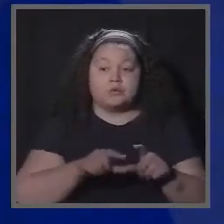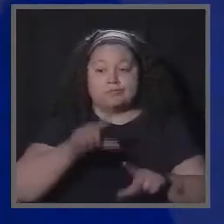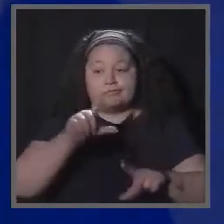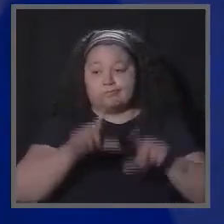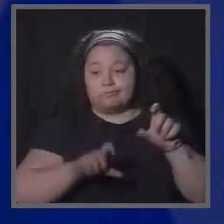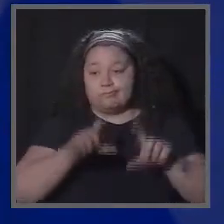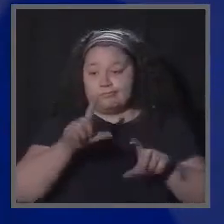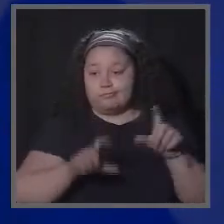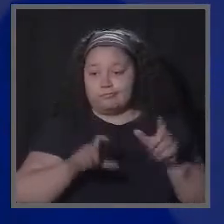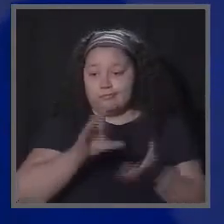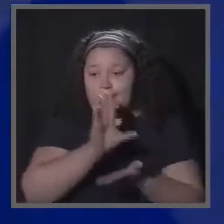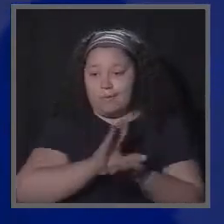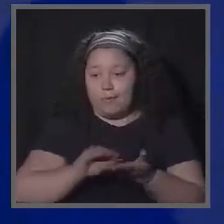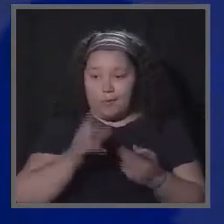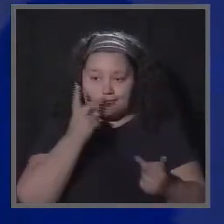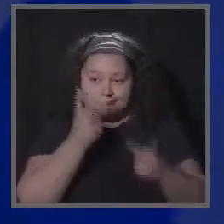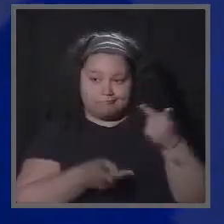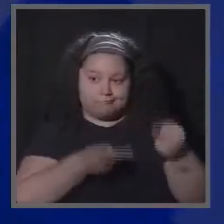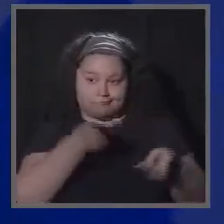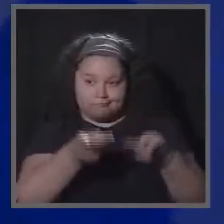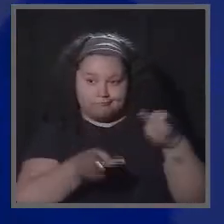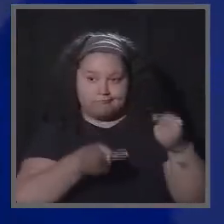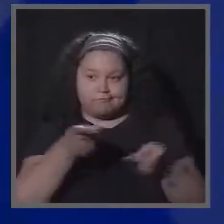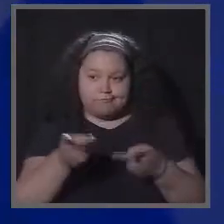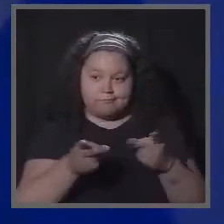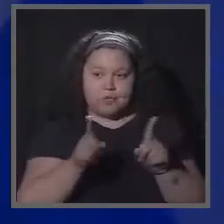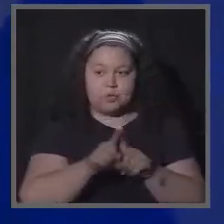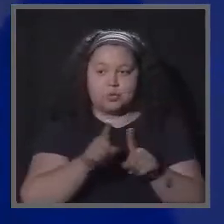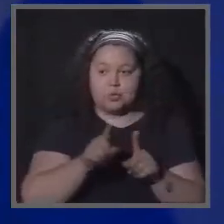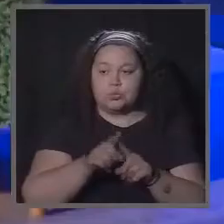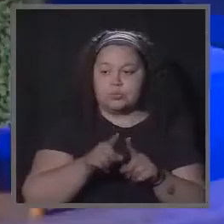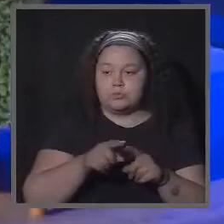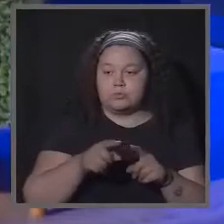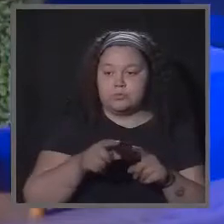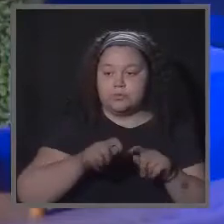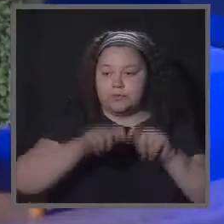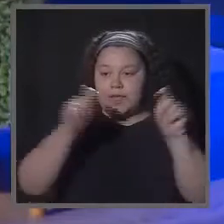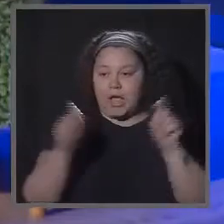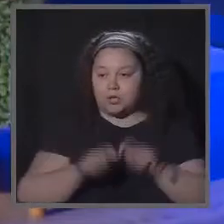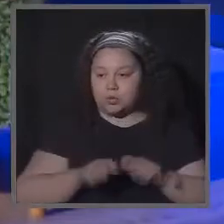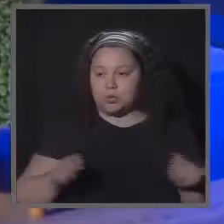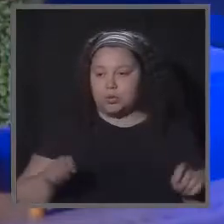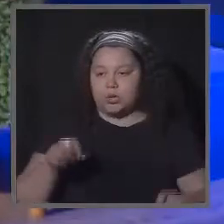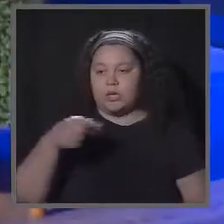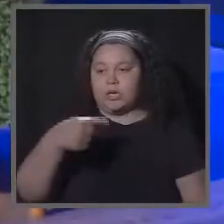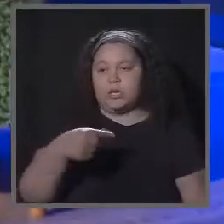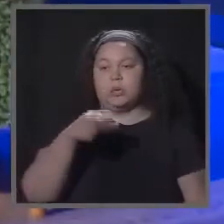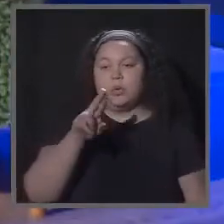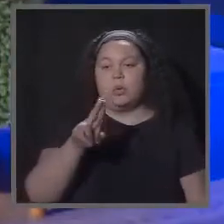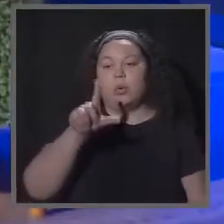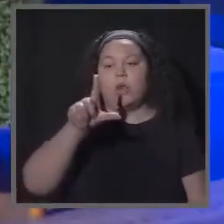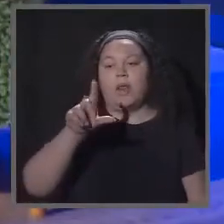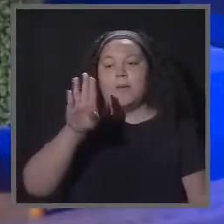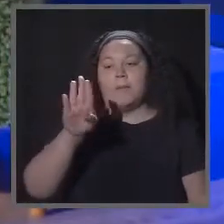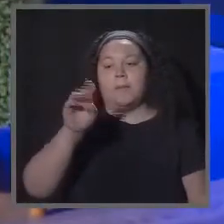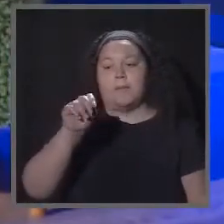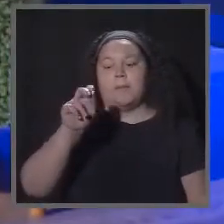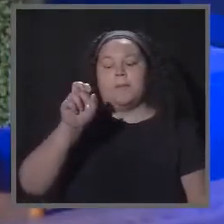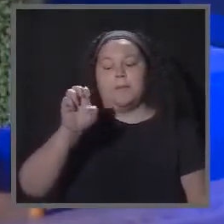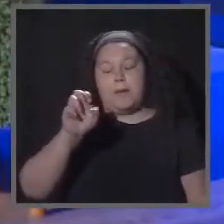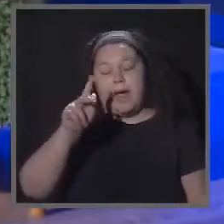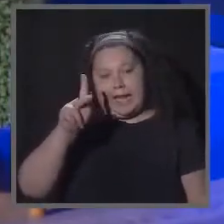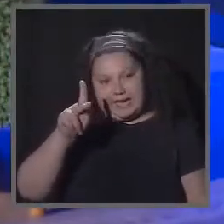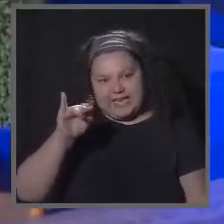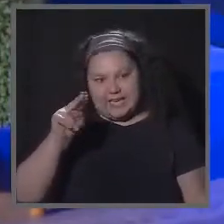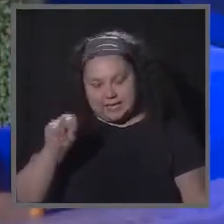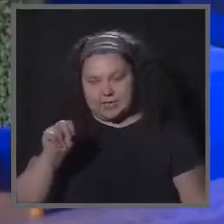external assessment work of the party's initiative and of the Cohesion Banking Foundation,